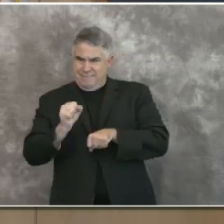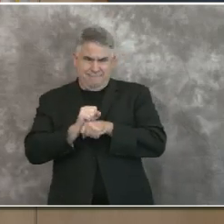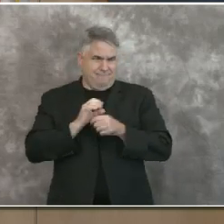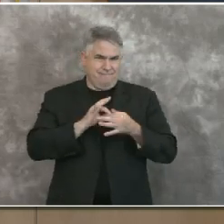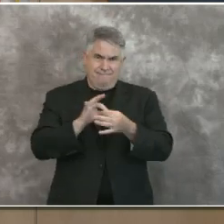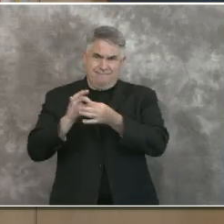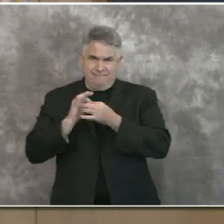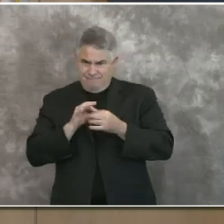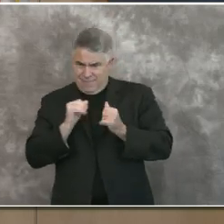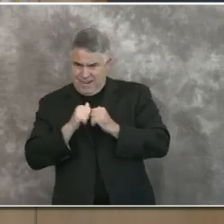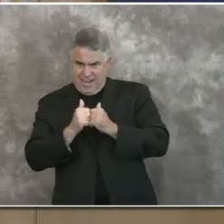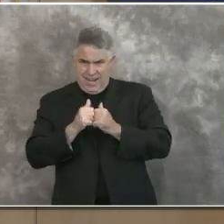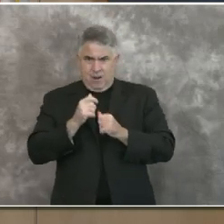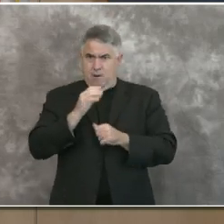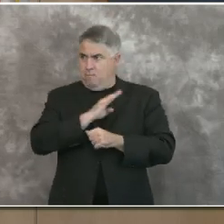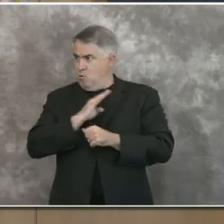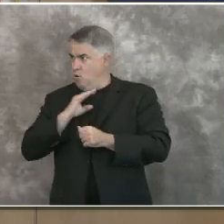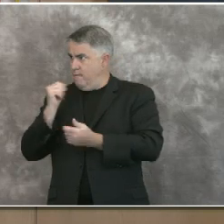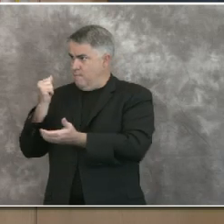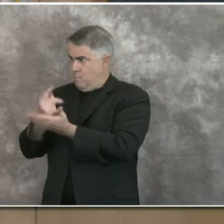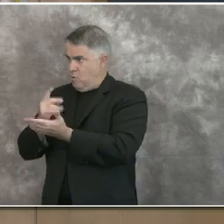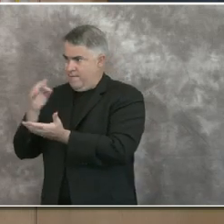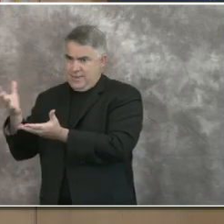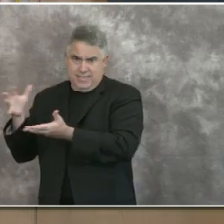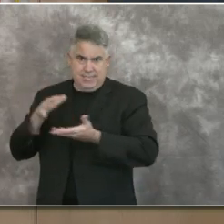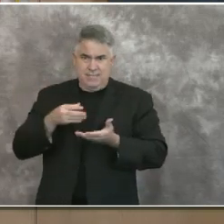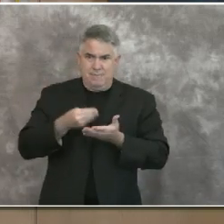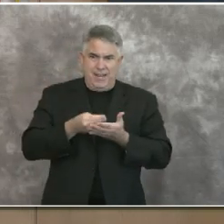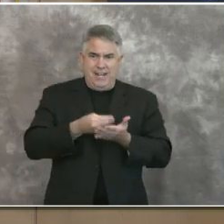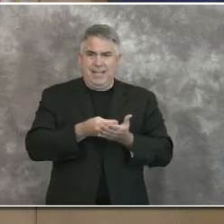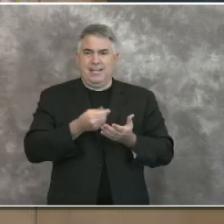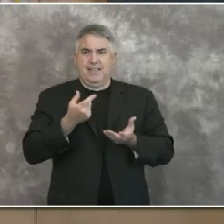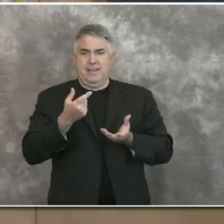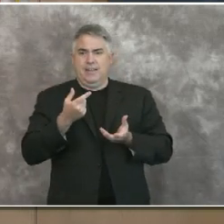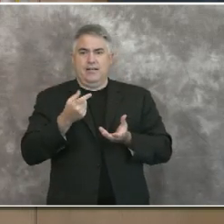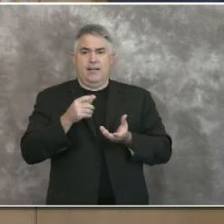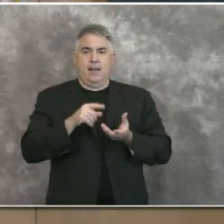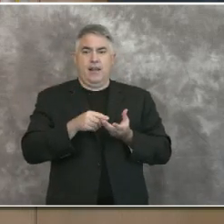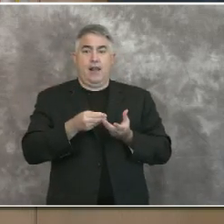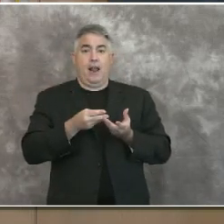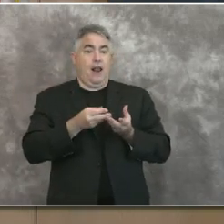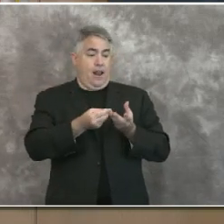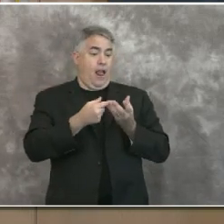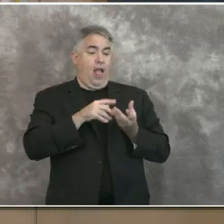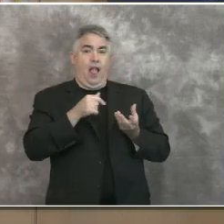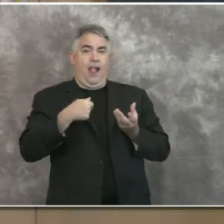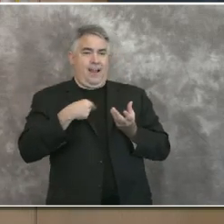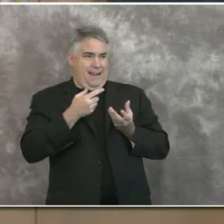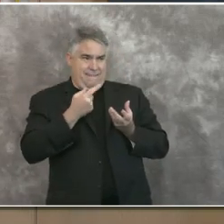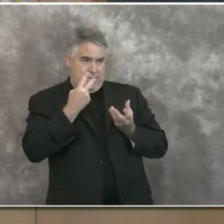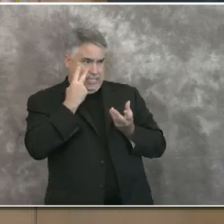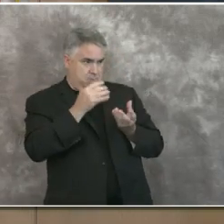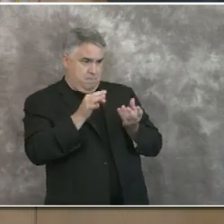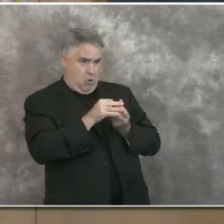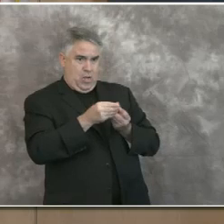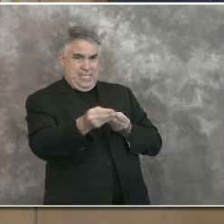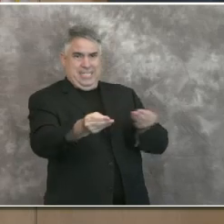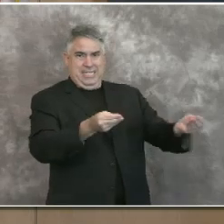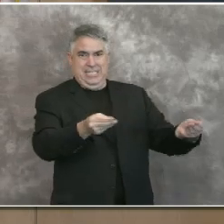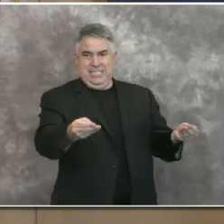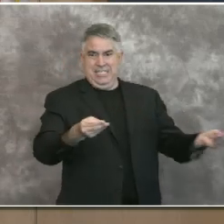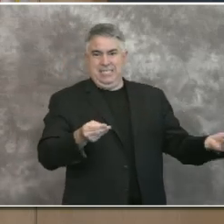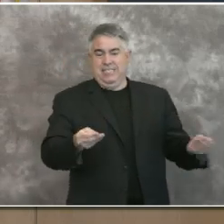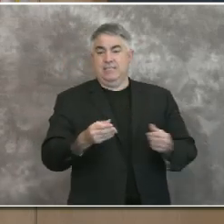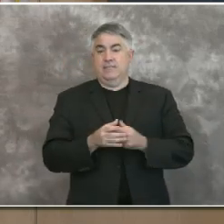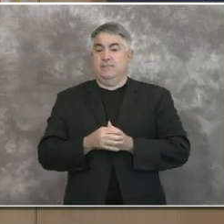board actions yesterday put our money where our mouth is. There are a lot more items that were covered yesterday, and at this time I'm going to